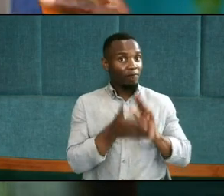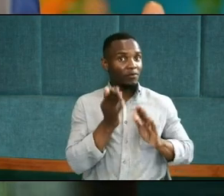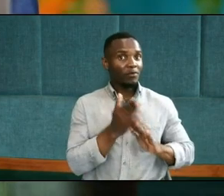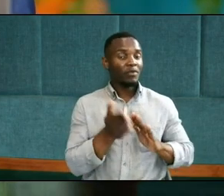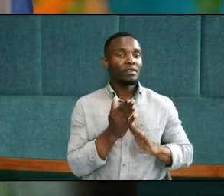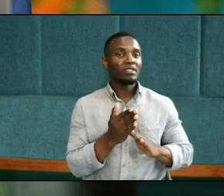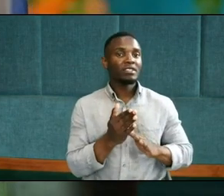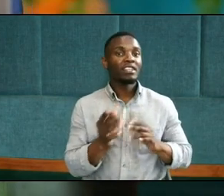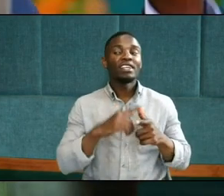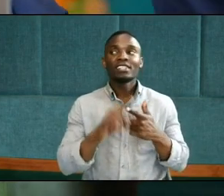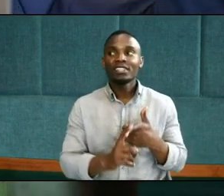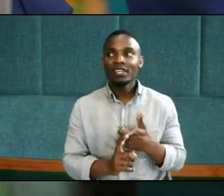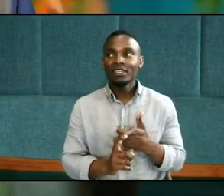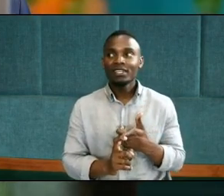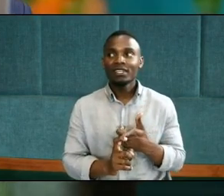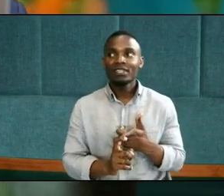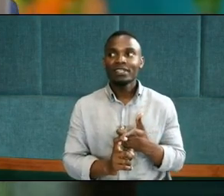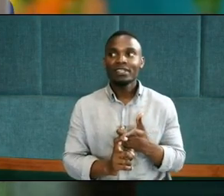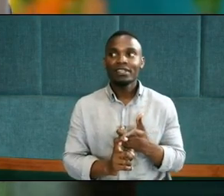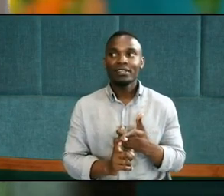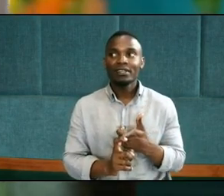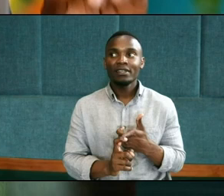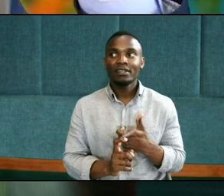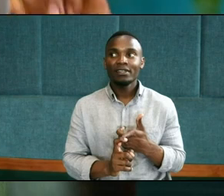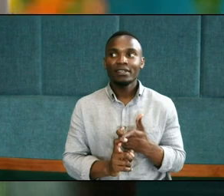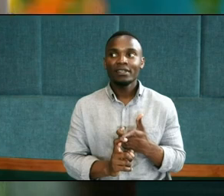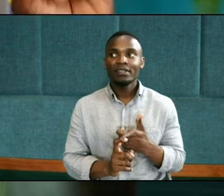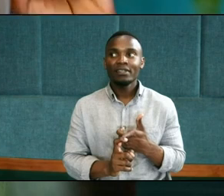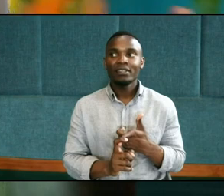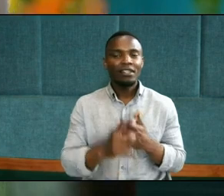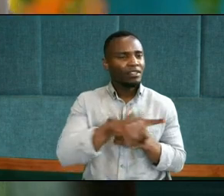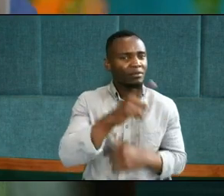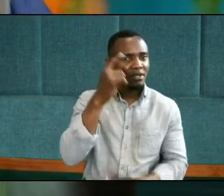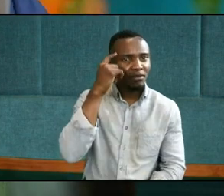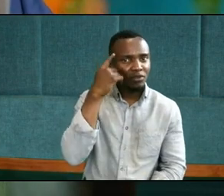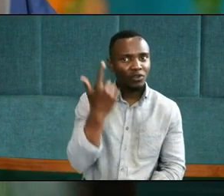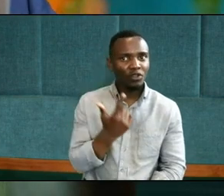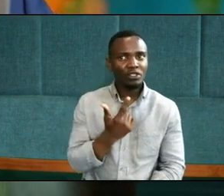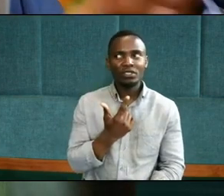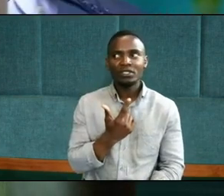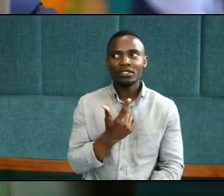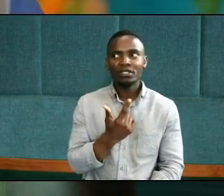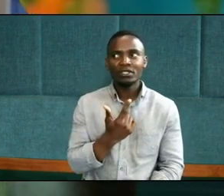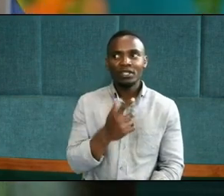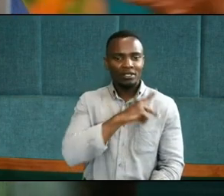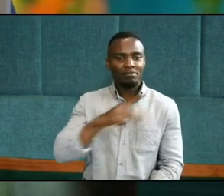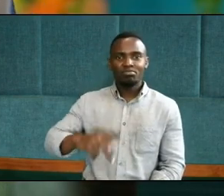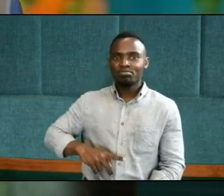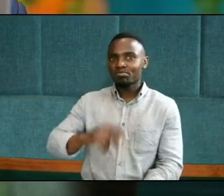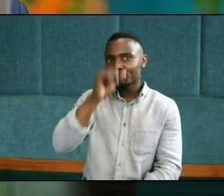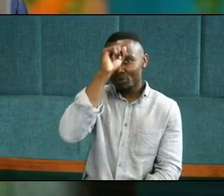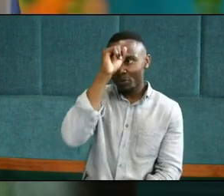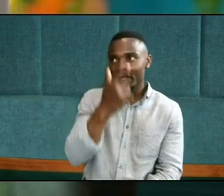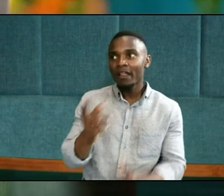Daniel, Shadrach, and Abednego that the king had called people at Ikulu. They did not. They thought they were going to have goodies. So when the things